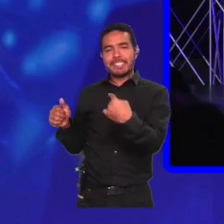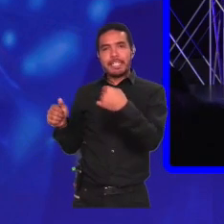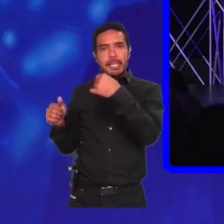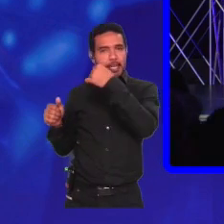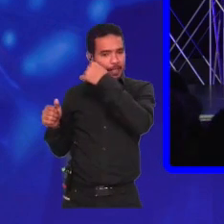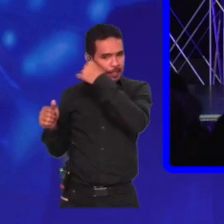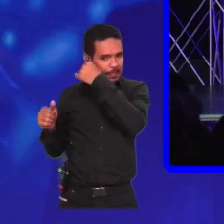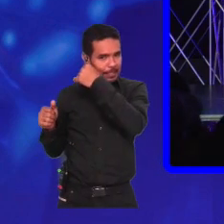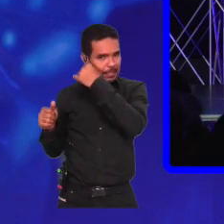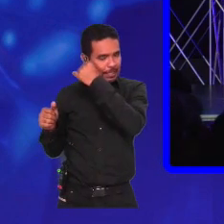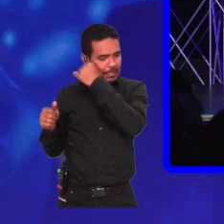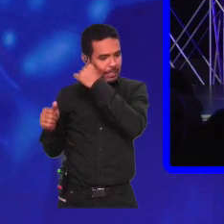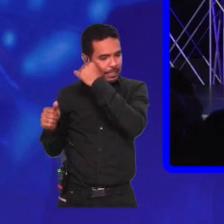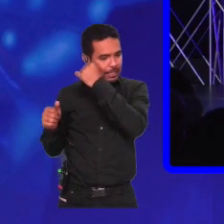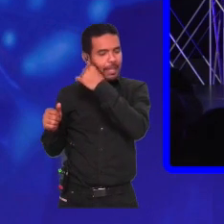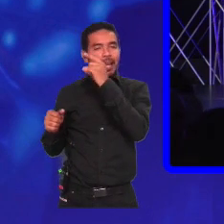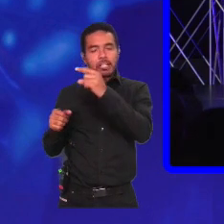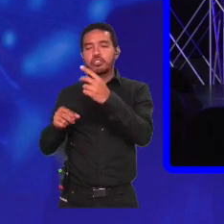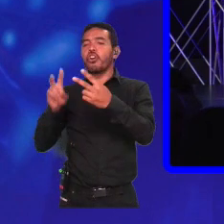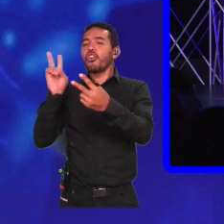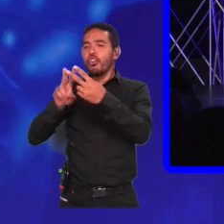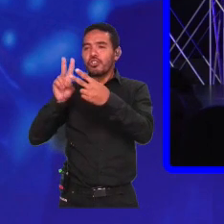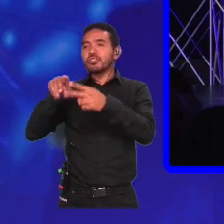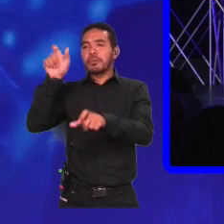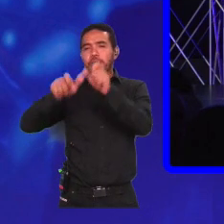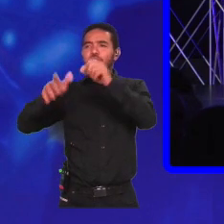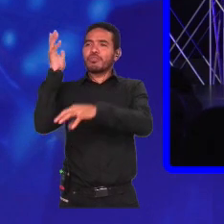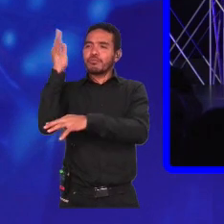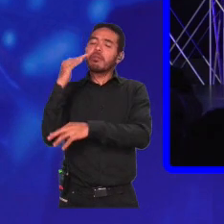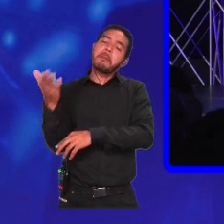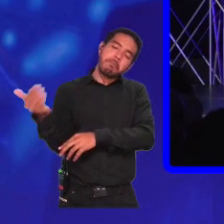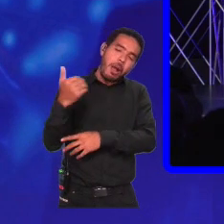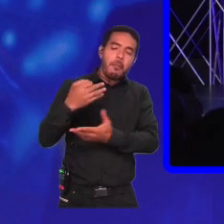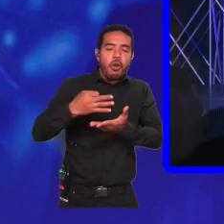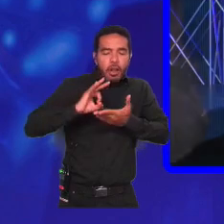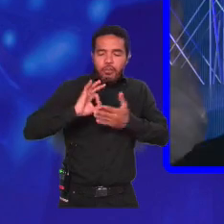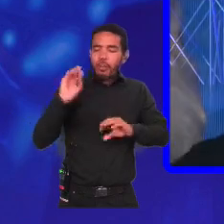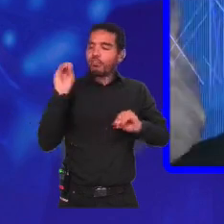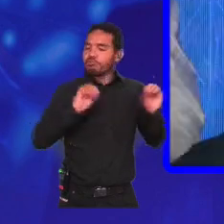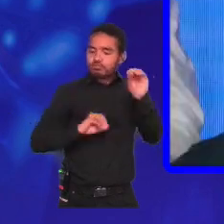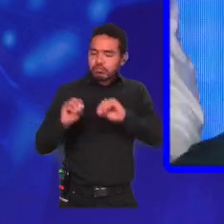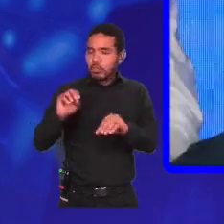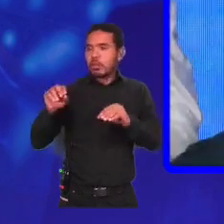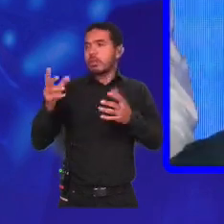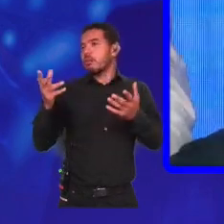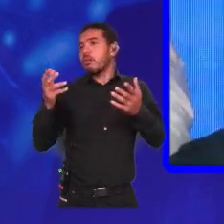meeting people at conferences, taking them out for a coffee, sending a random email,